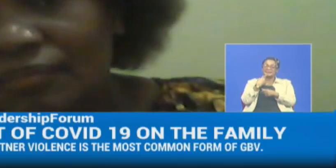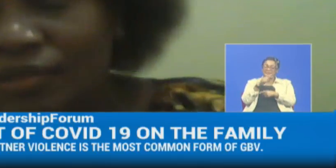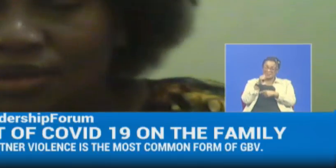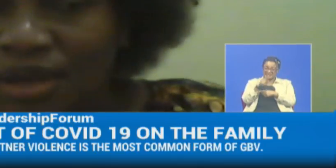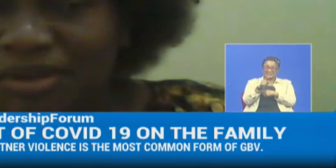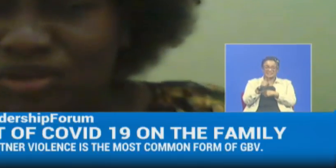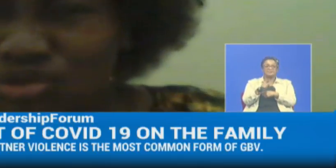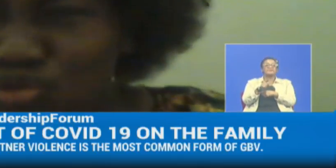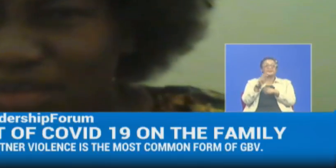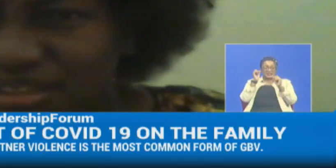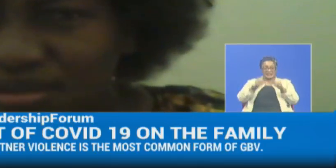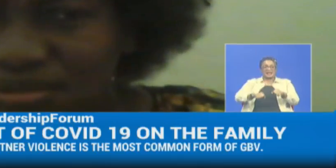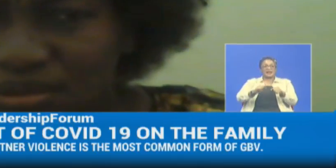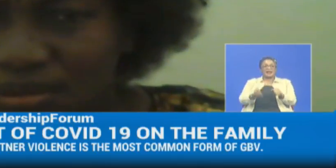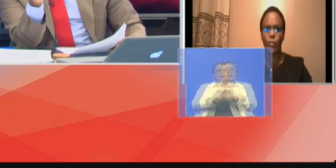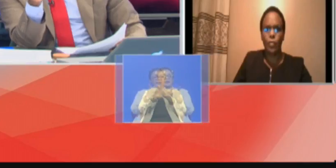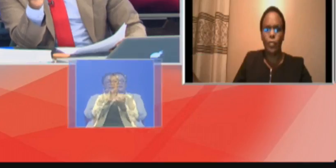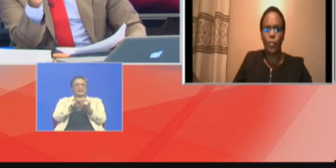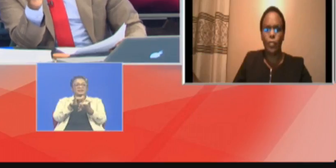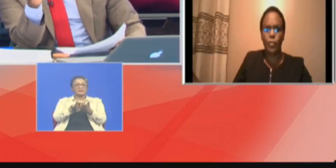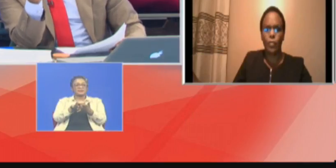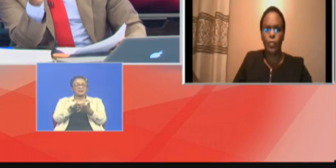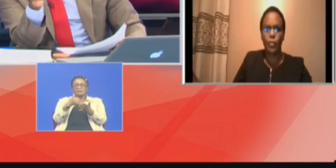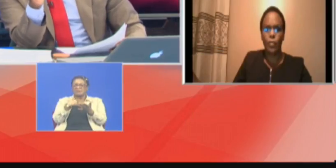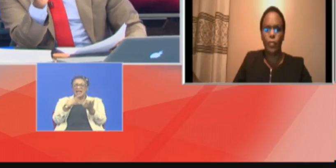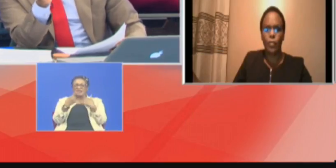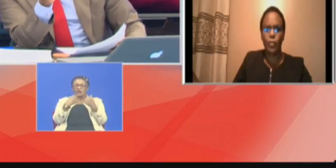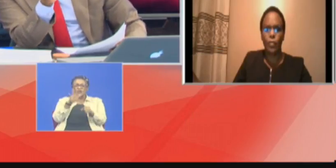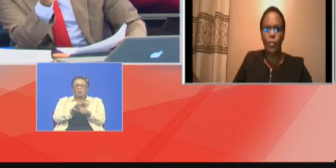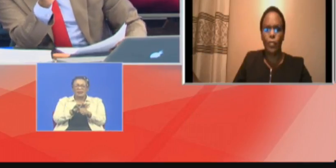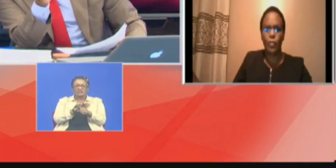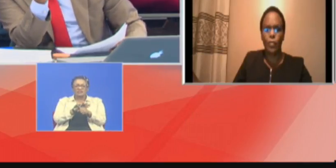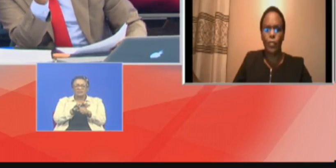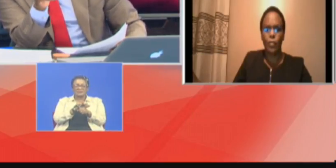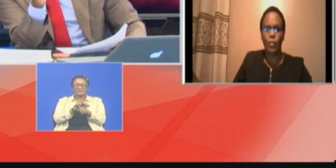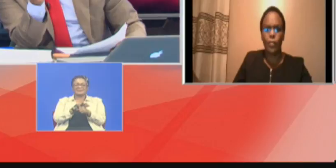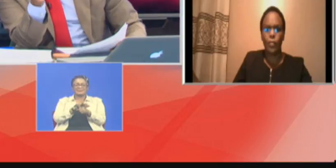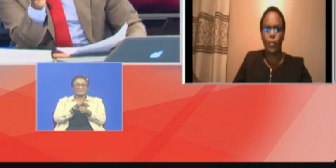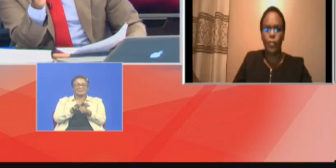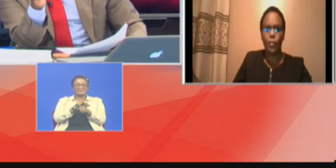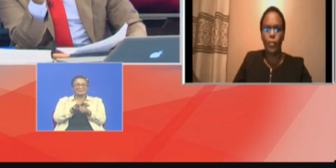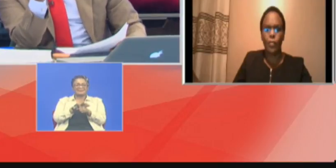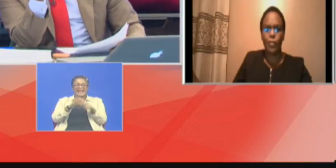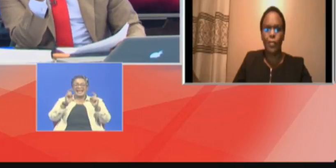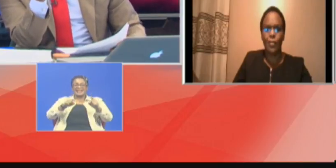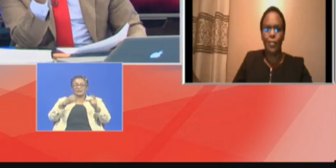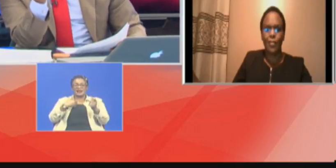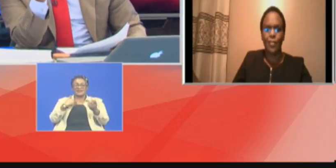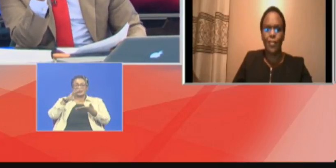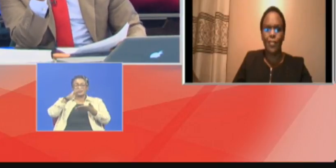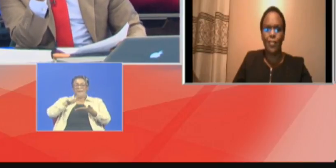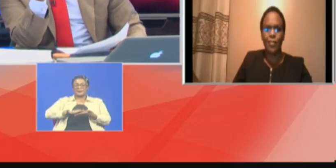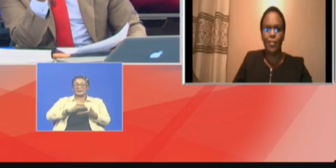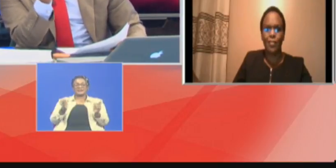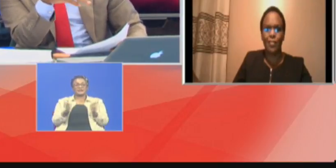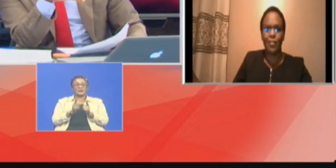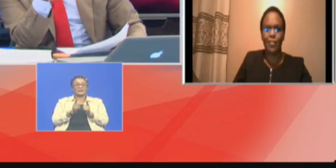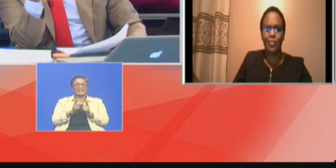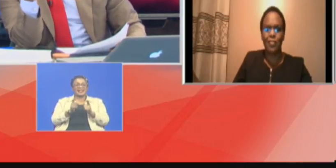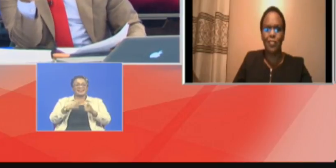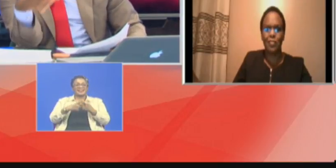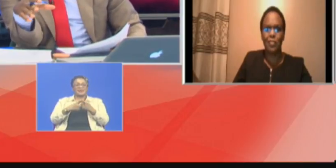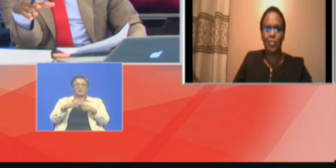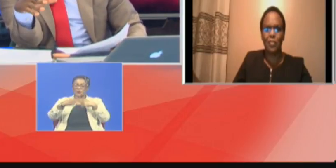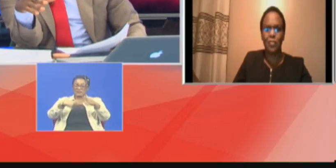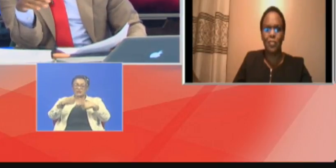shelter. Am I talking too much? No, you're not talking too much. I like it very, but I need to take a short break. Then we continue because we've got a